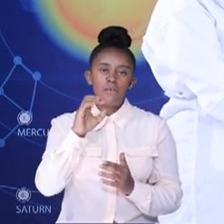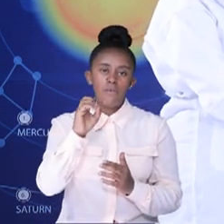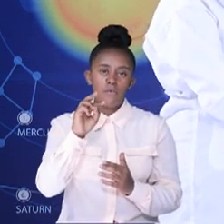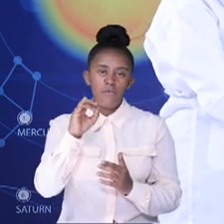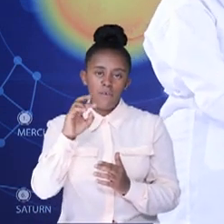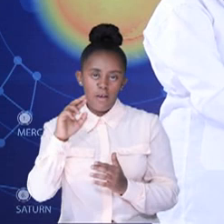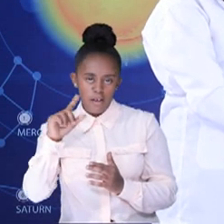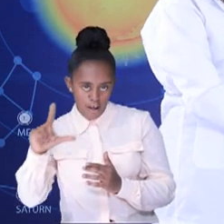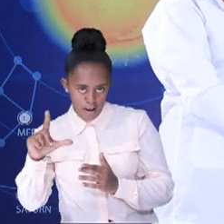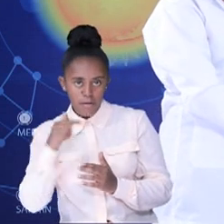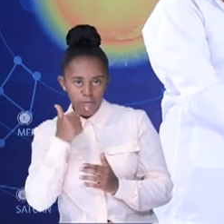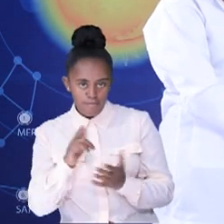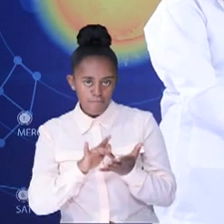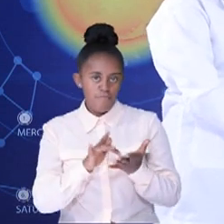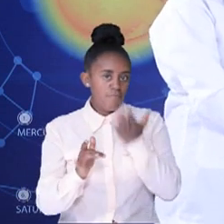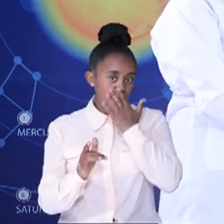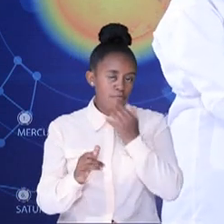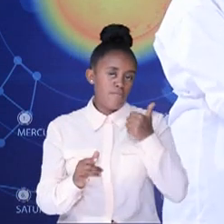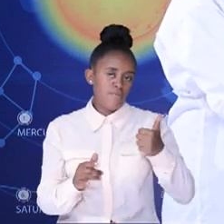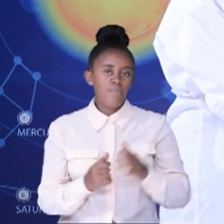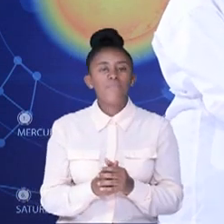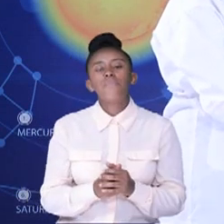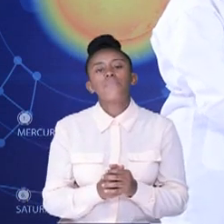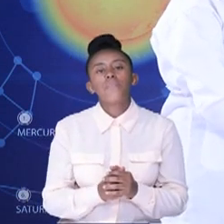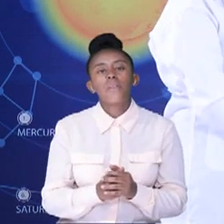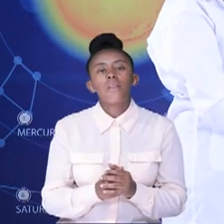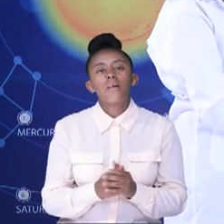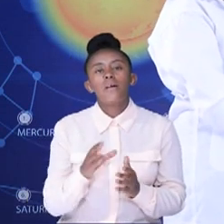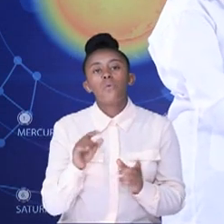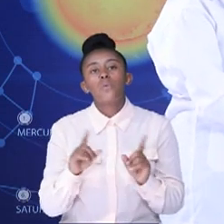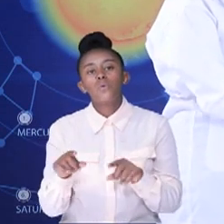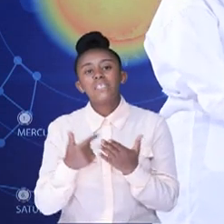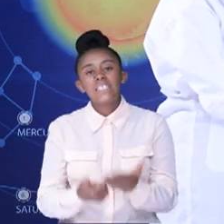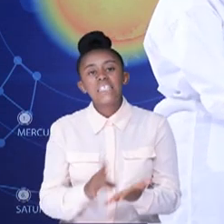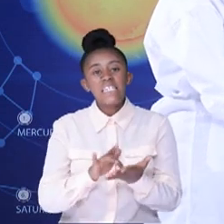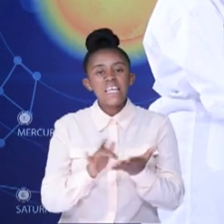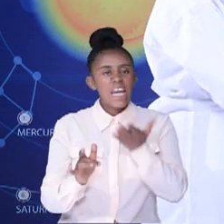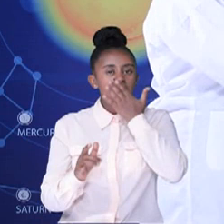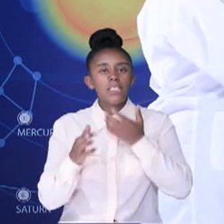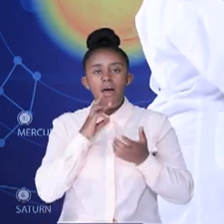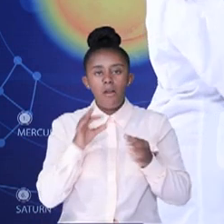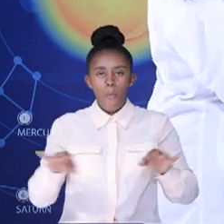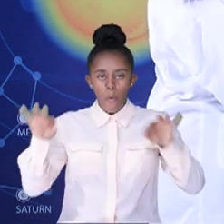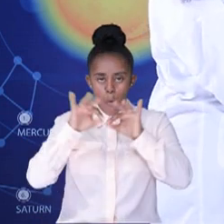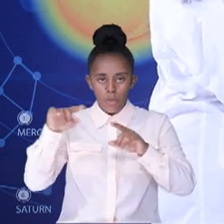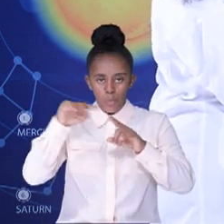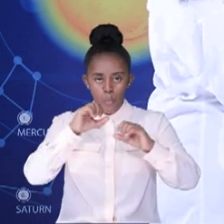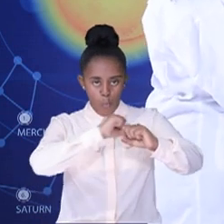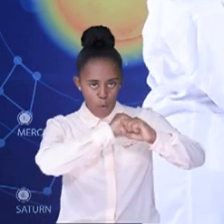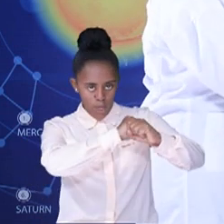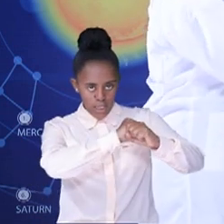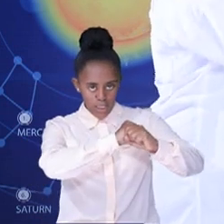in individuals with HIV. And also these drugs are important to protect